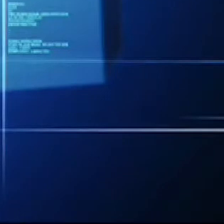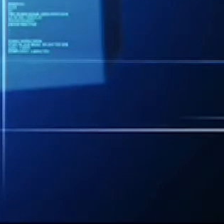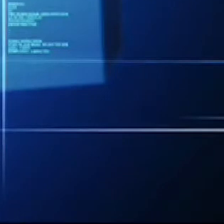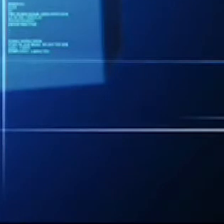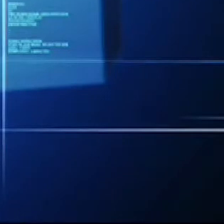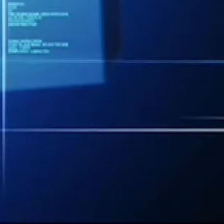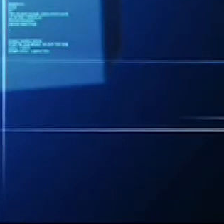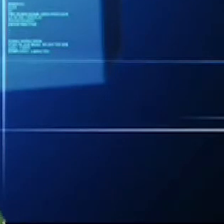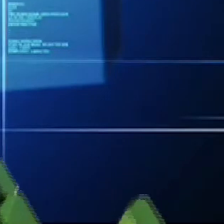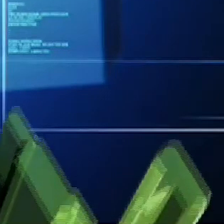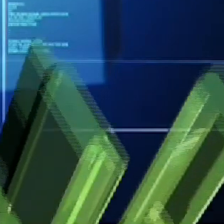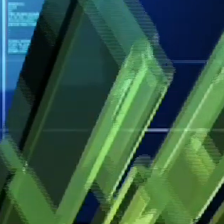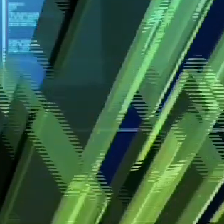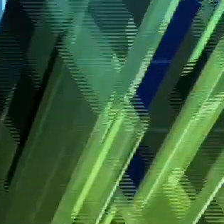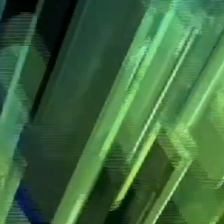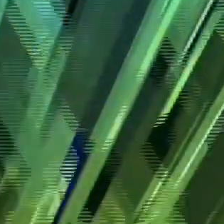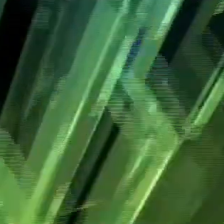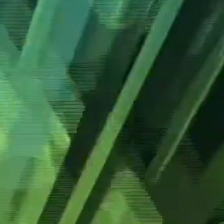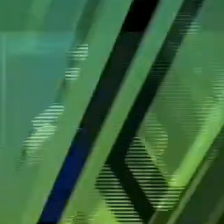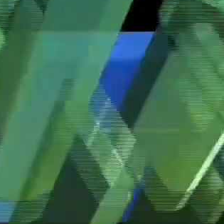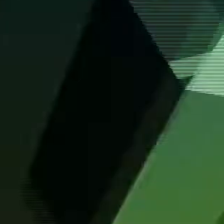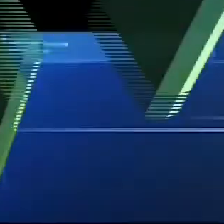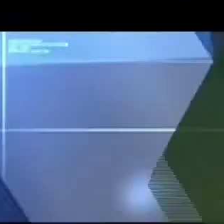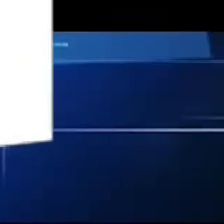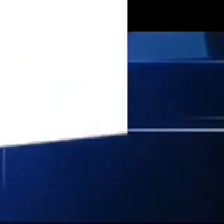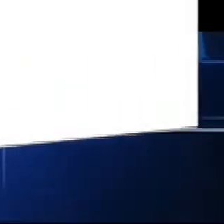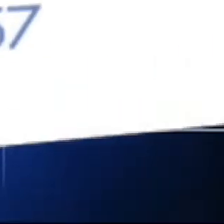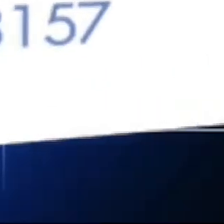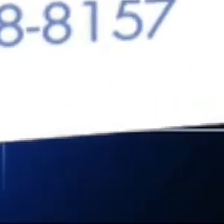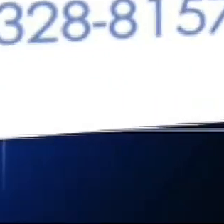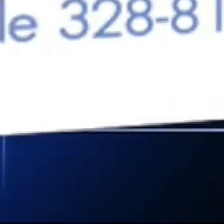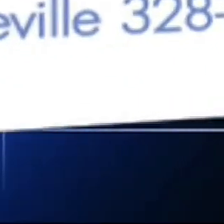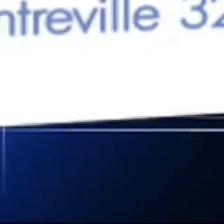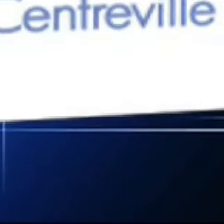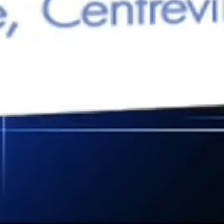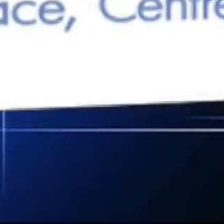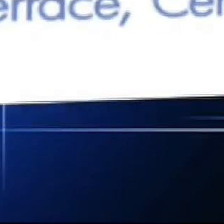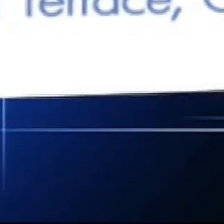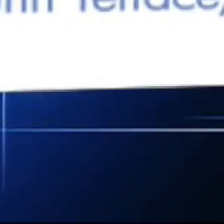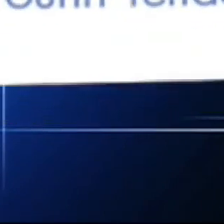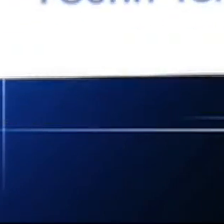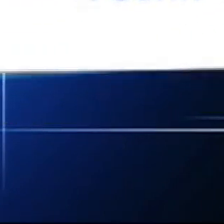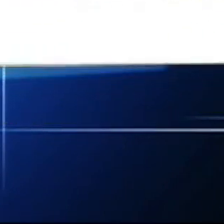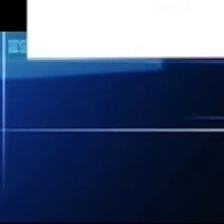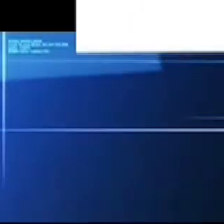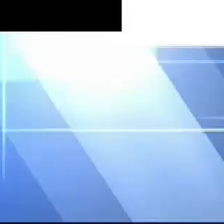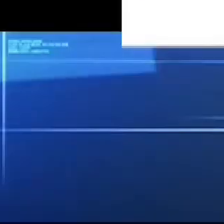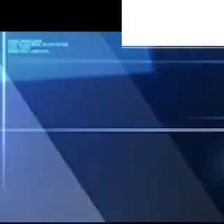This is ZNS Total Sports, brought to you by Fourth Terrace Diagnostic Center.